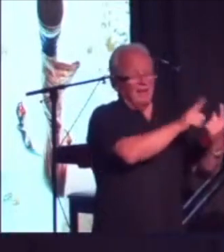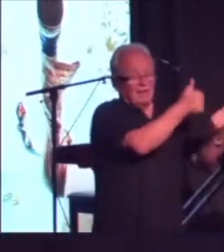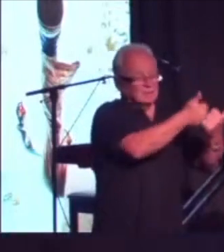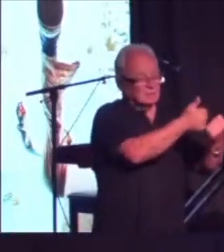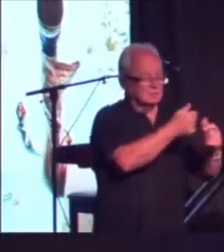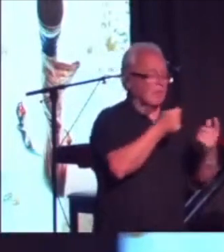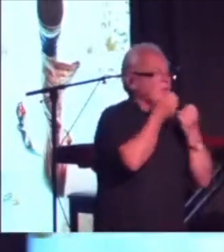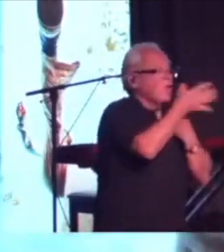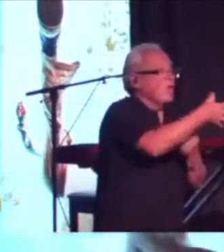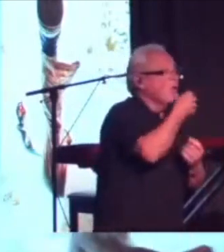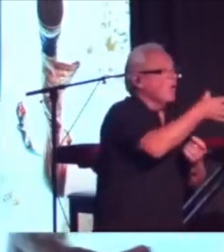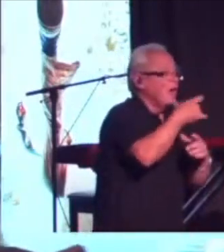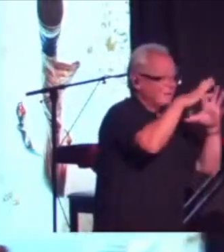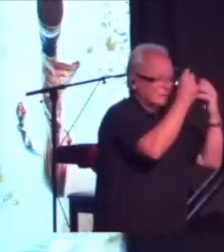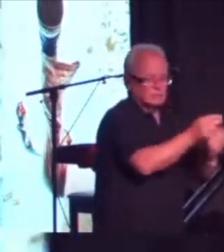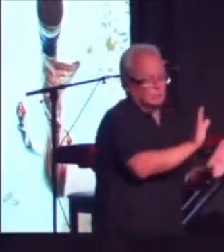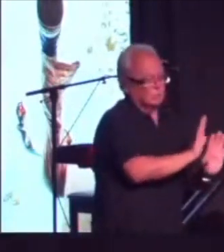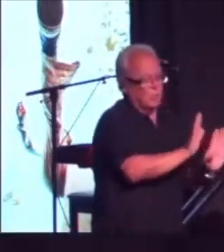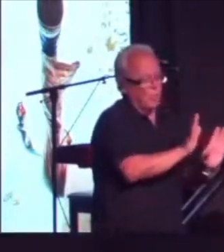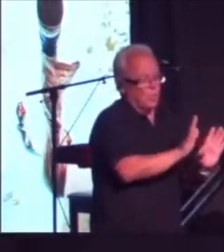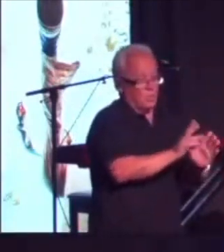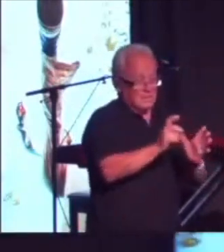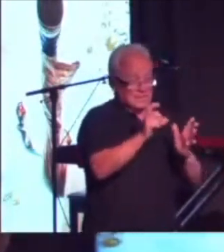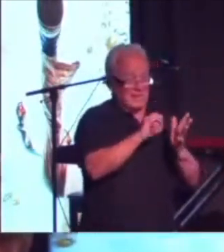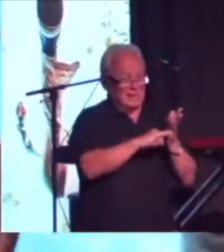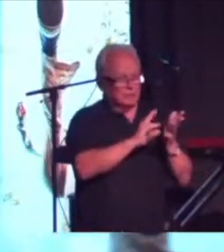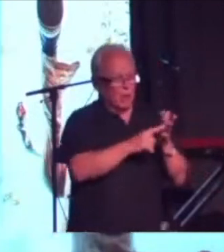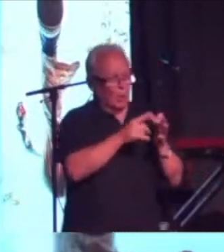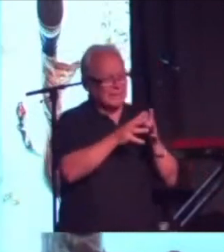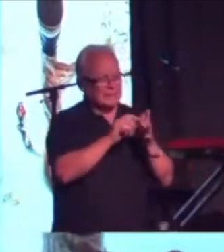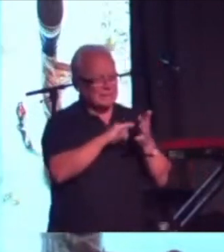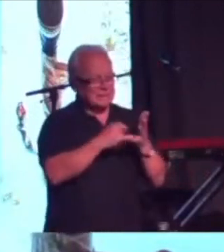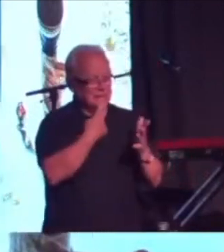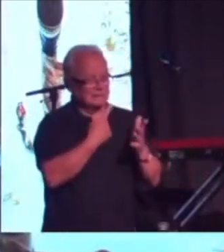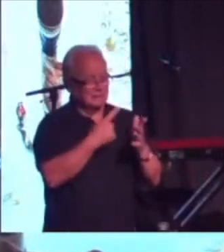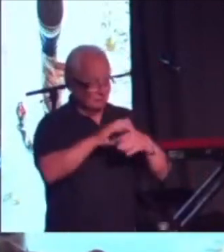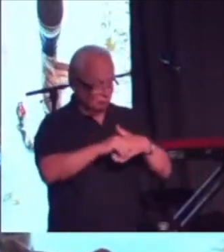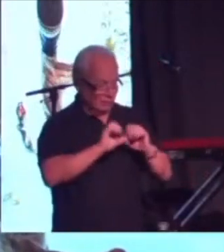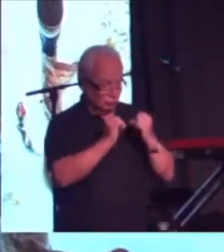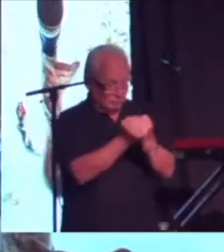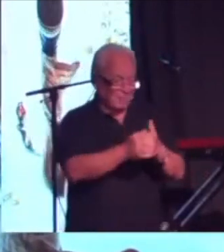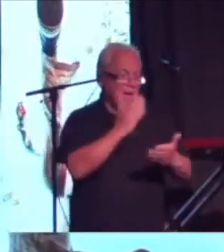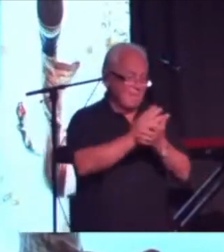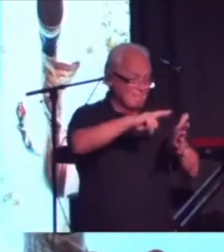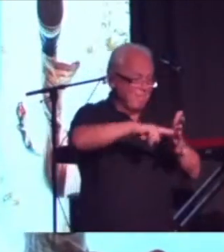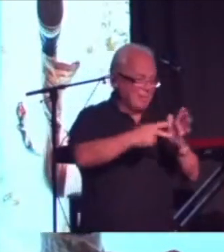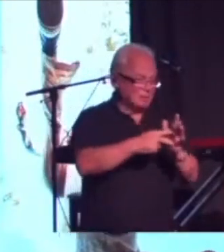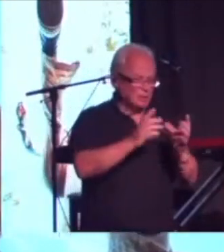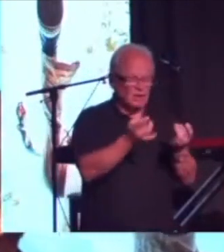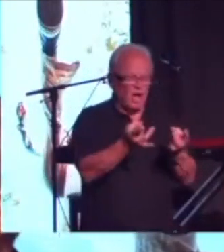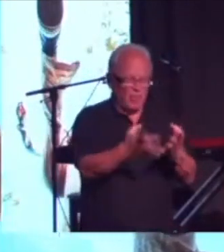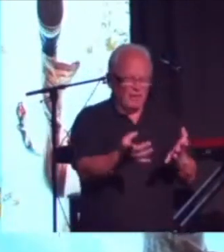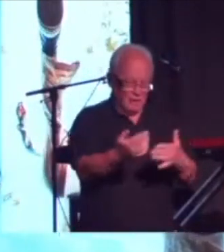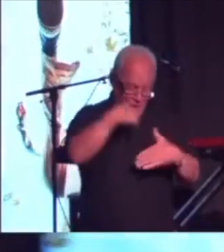That's why C.S. Lewis is really clear in this. He says, of all the friendship's deliberate because there's nothing inside you really that longs